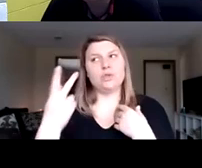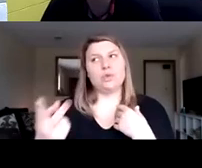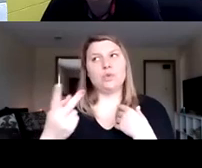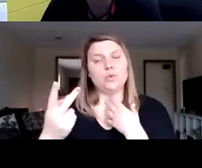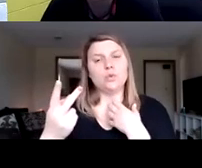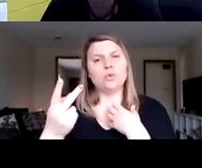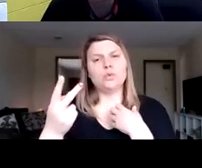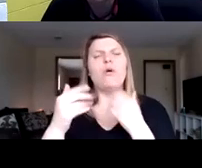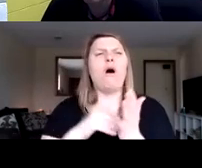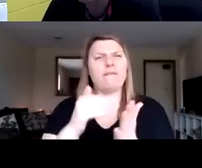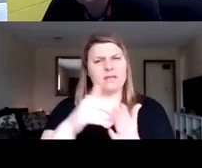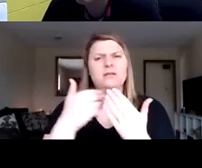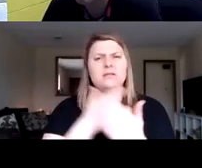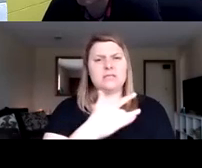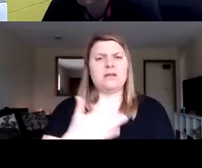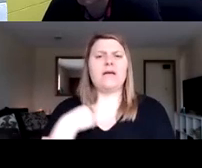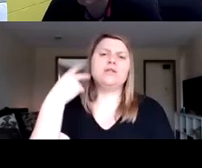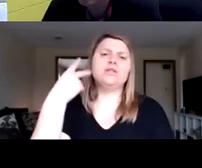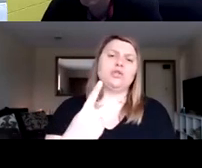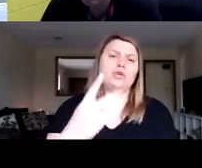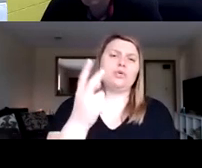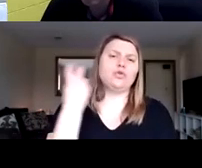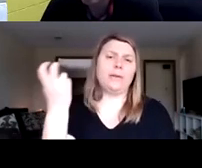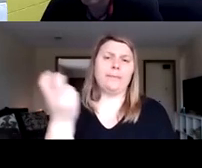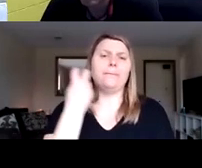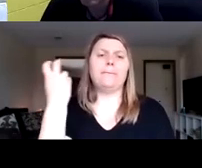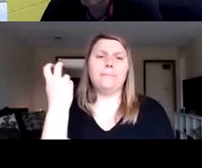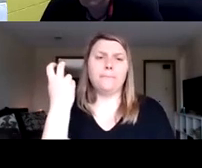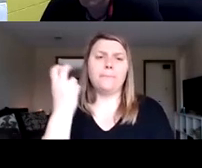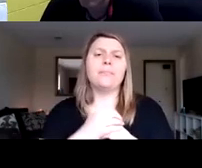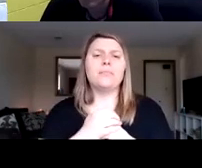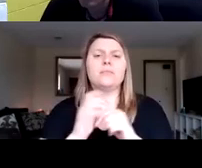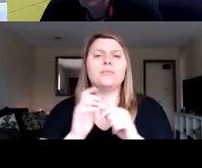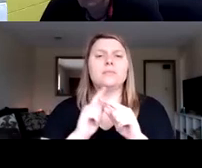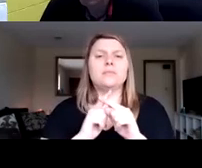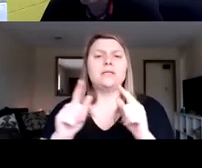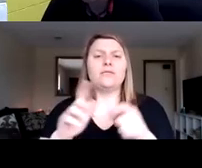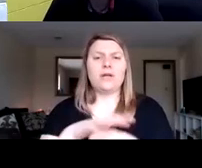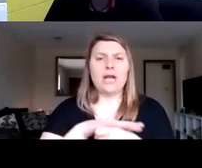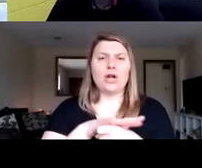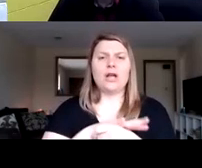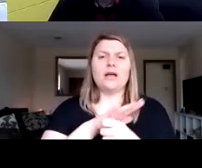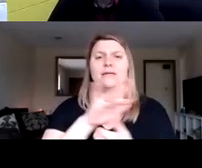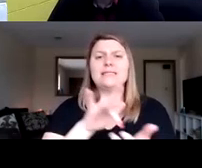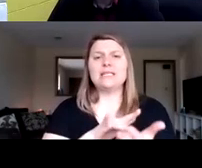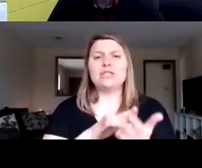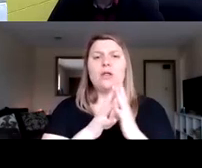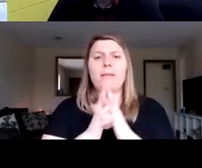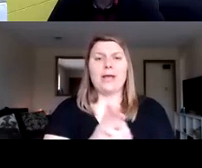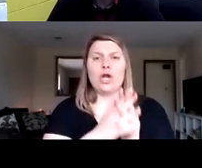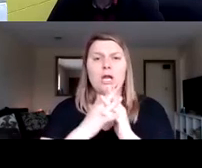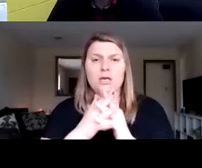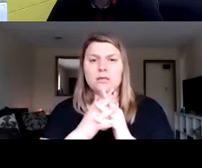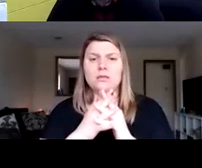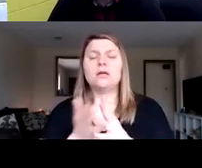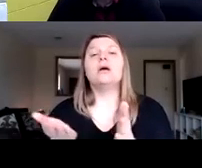has often had two trips to different areas of Central America. And again, like